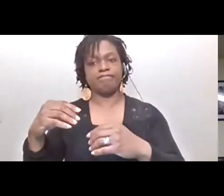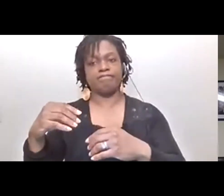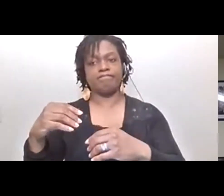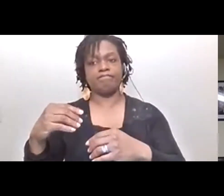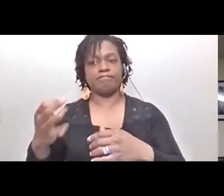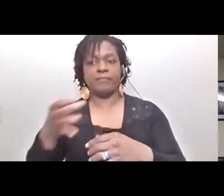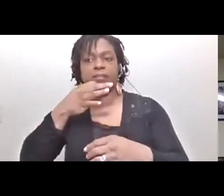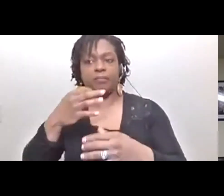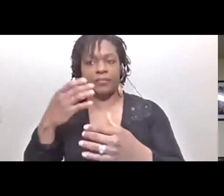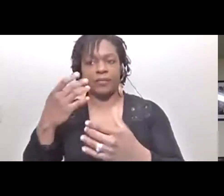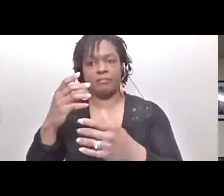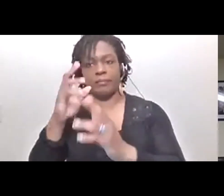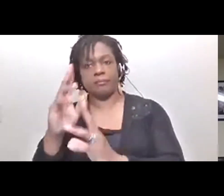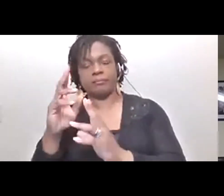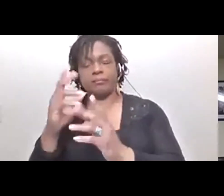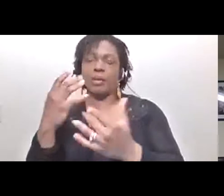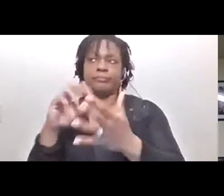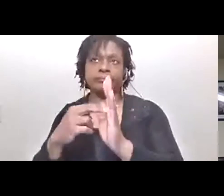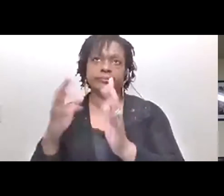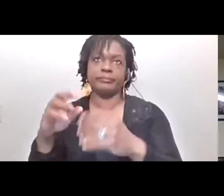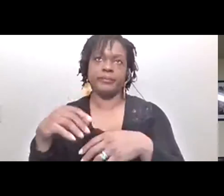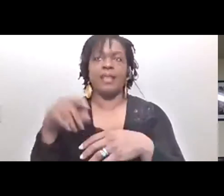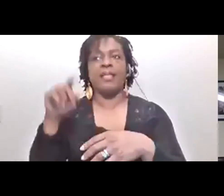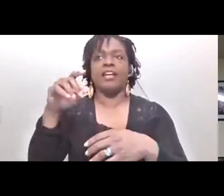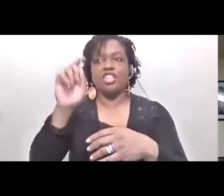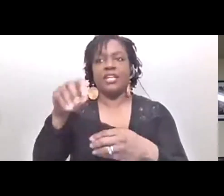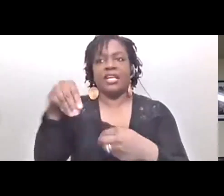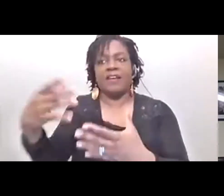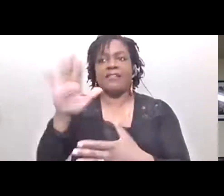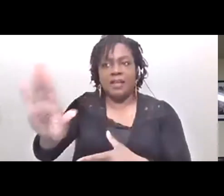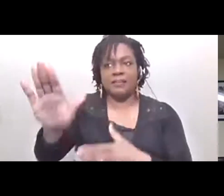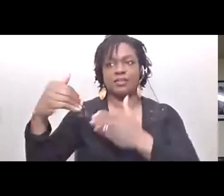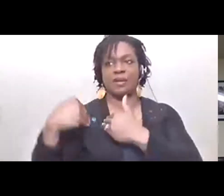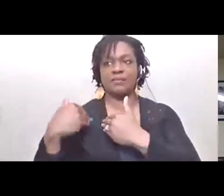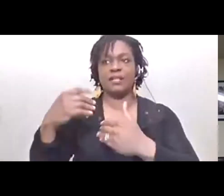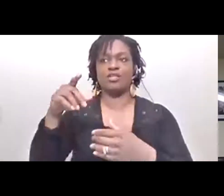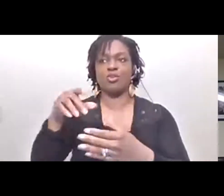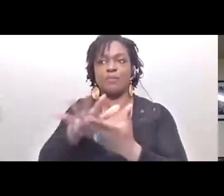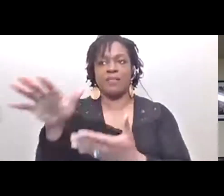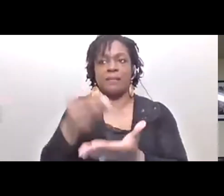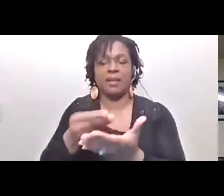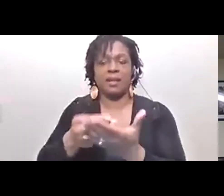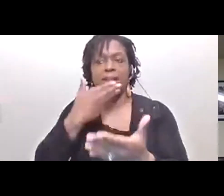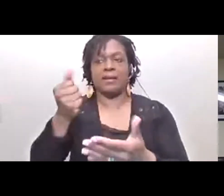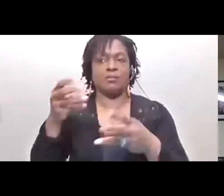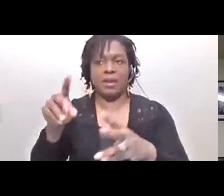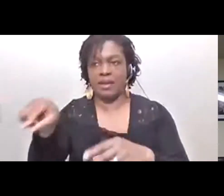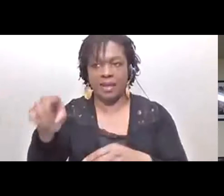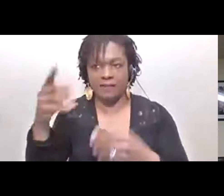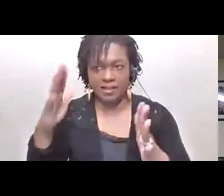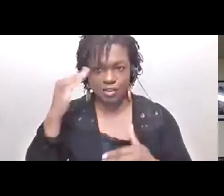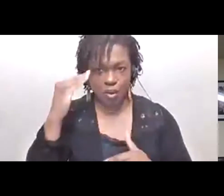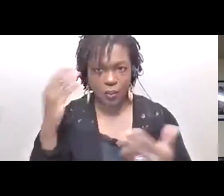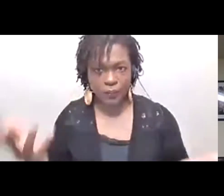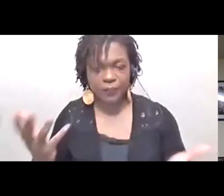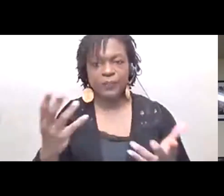acknowledged to be able to spend that money in the best interest of their clients, in the best interest of their businesses. Now, the proposal we